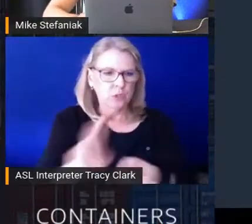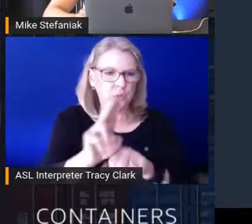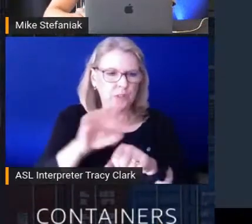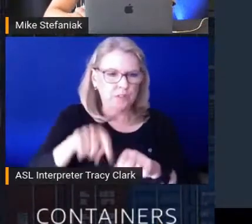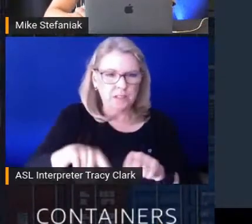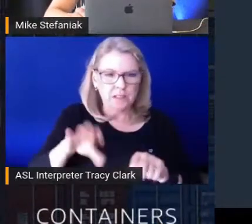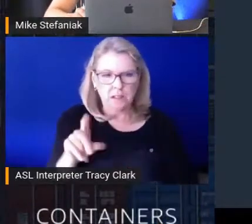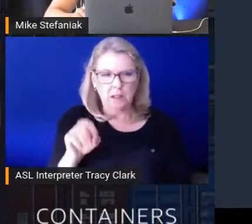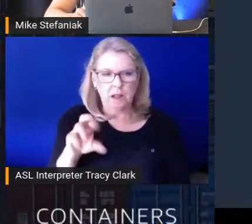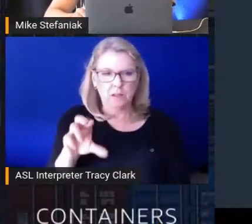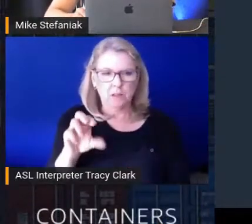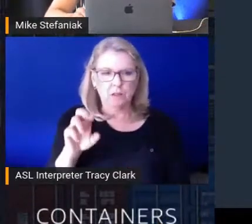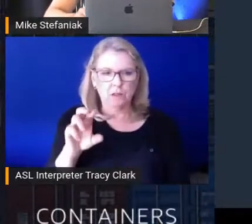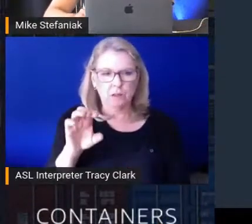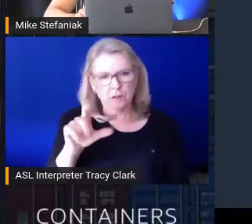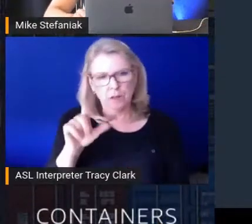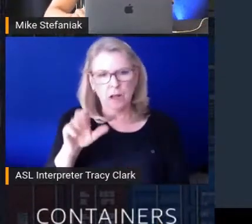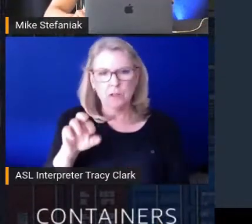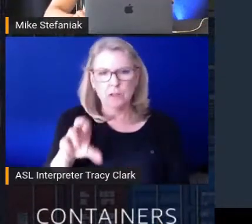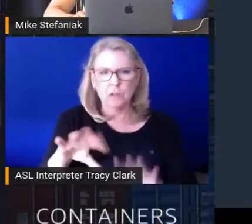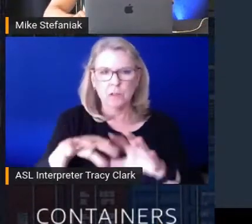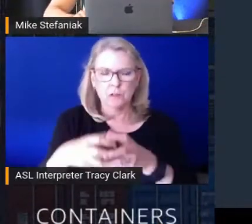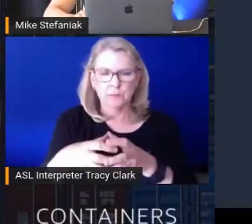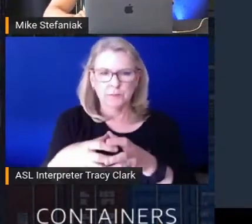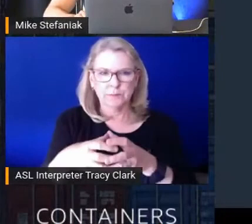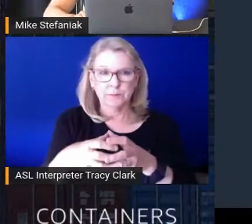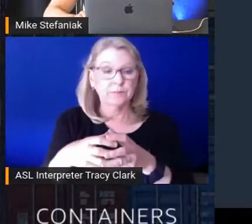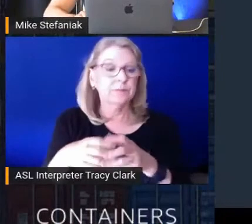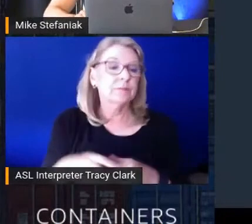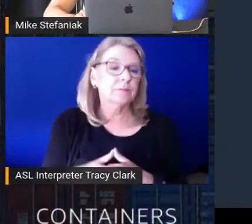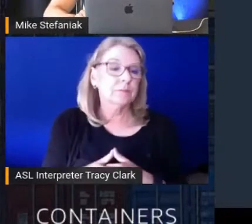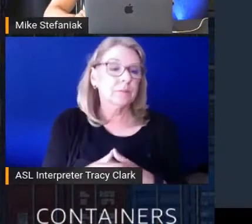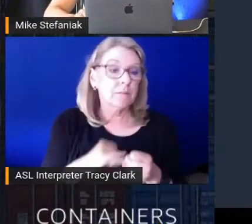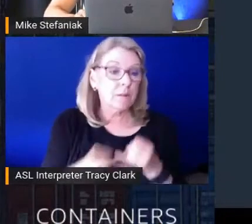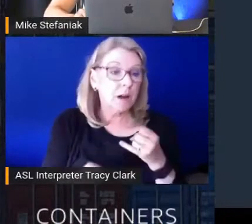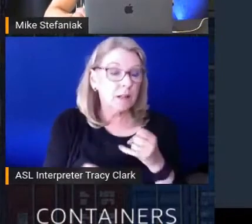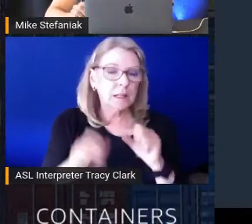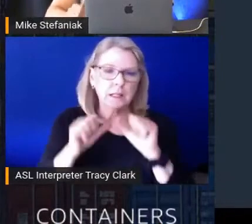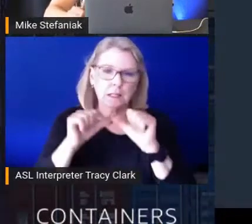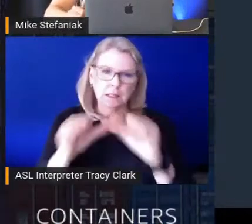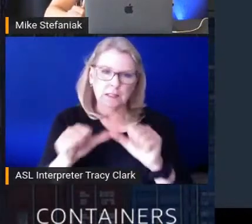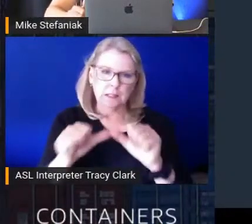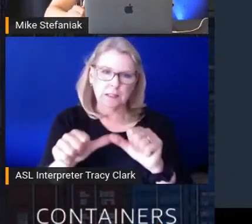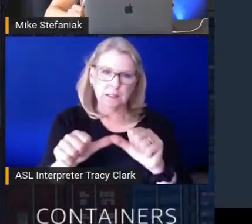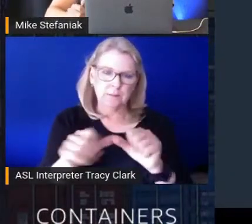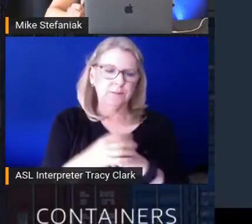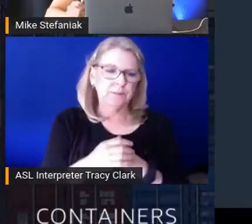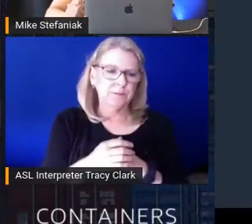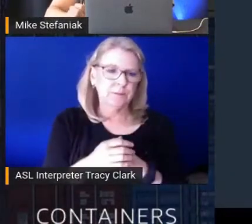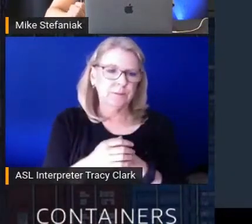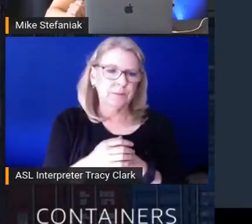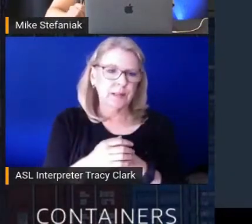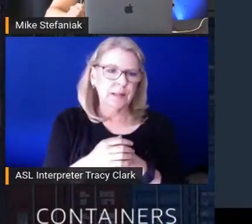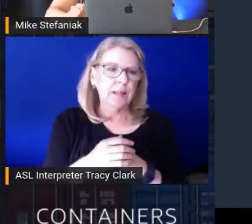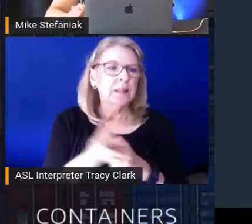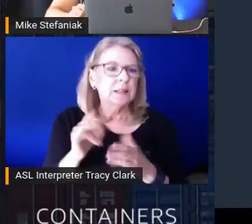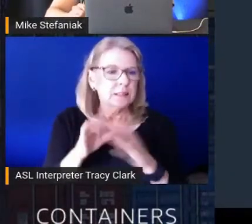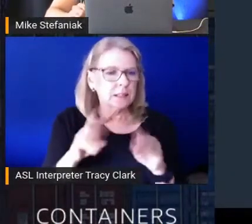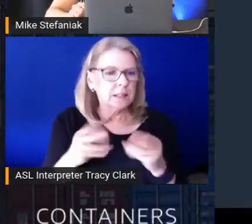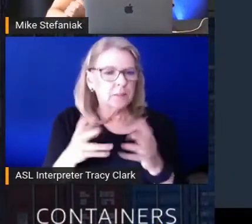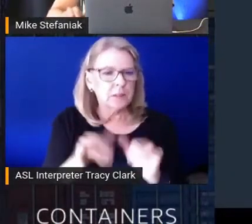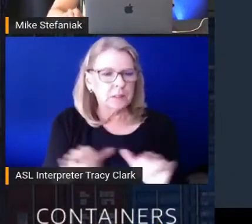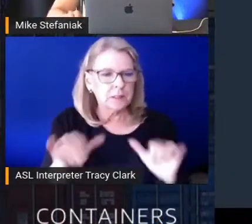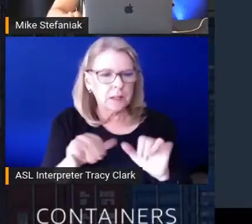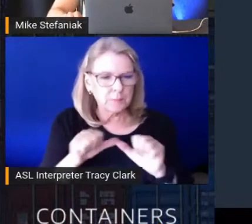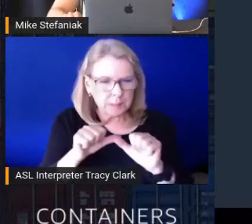Okay, and then finally, consistency. This one is really all about giving you the same consistent supported experience